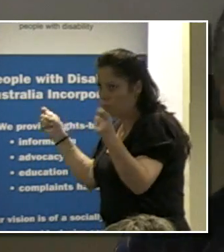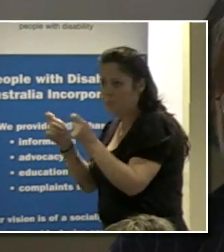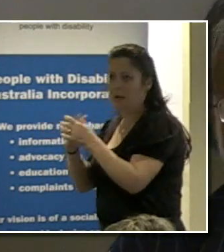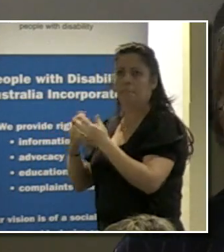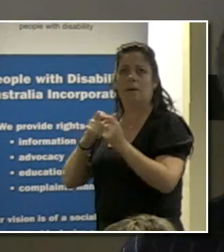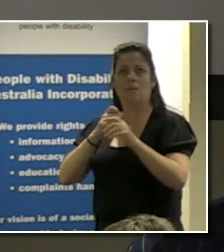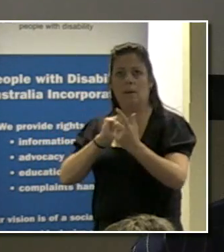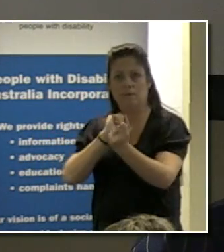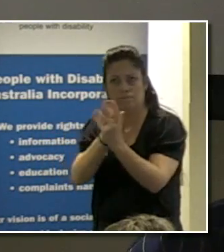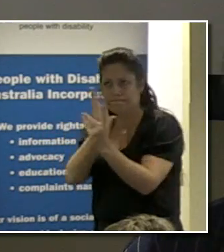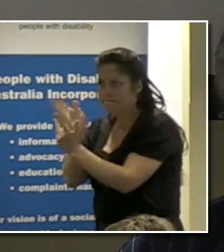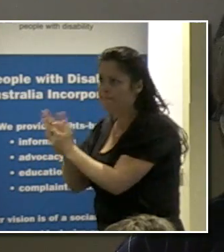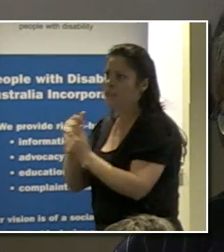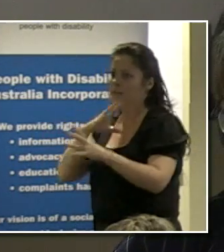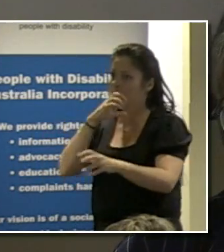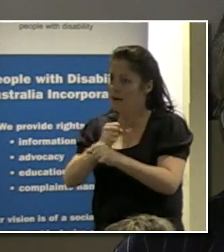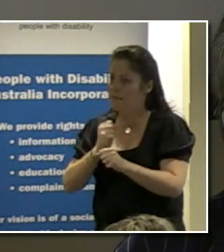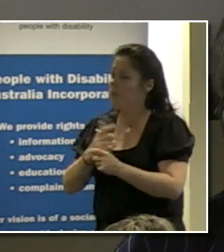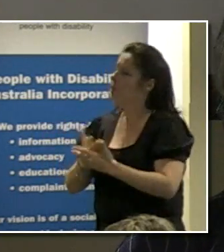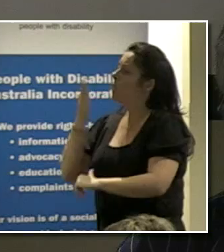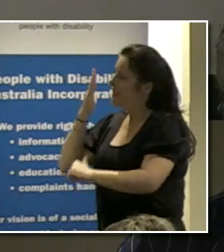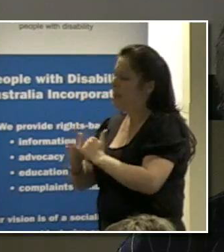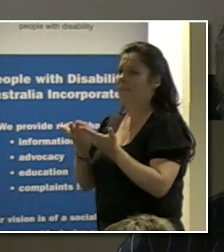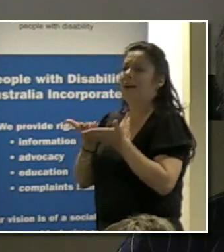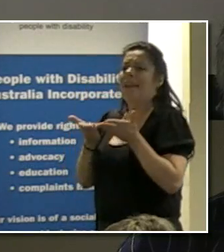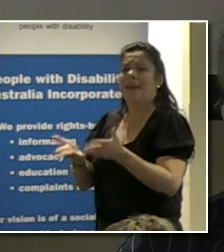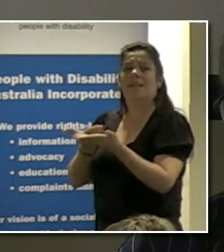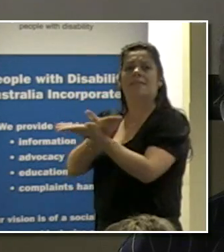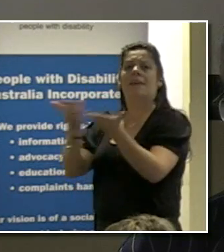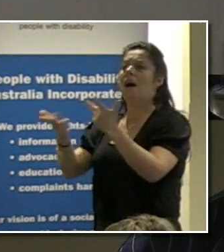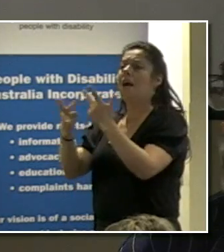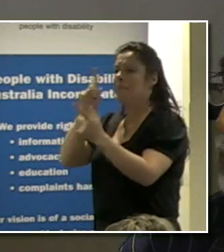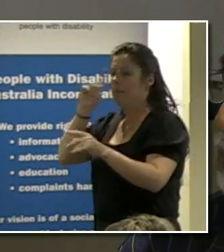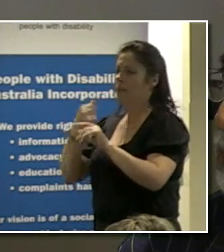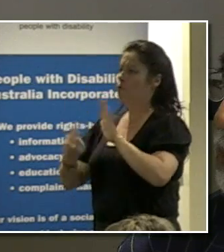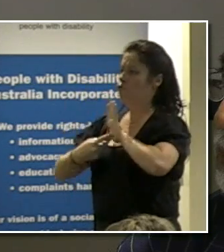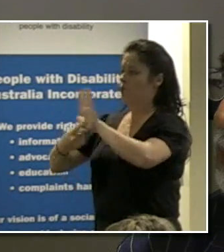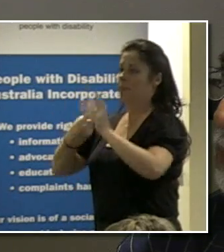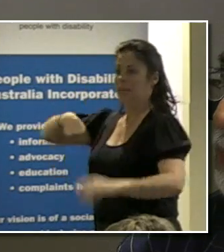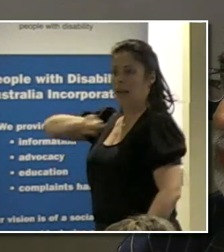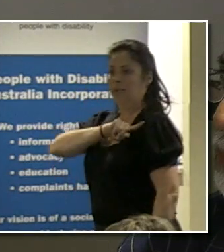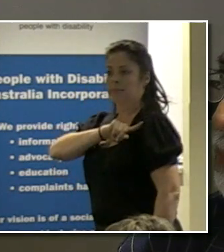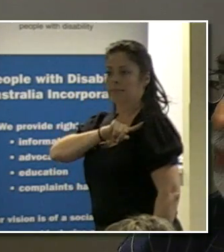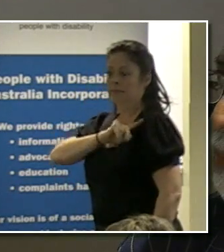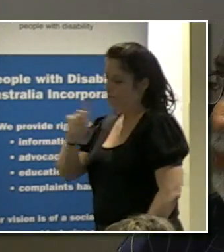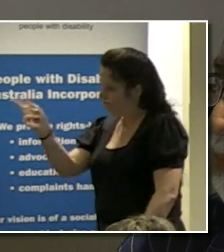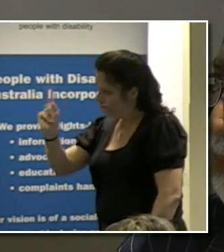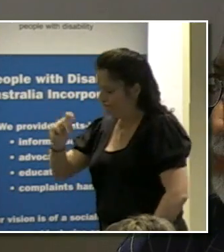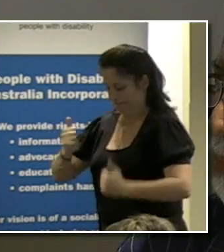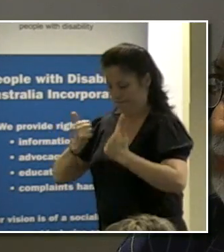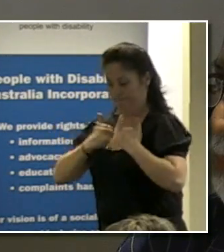never let our lives be minimised, and we can never let other people speak for us, because I think that's also part of the road down.